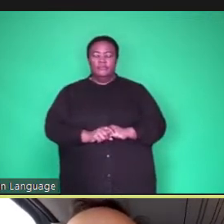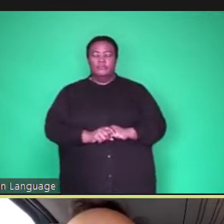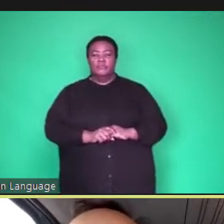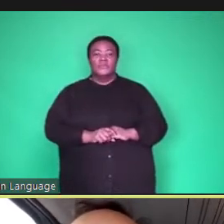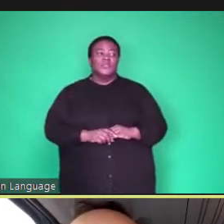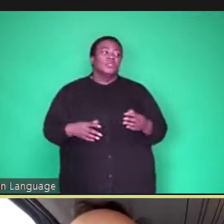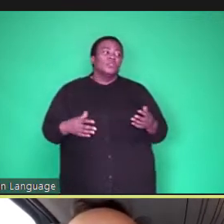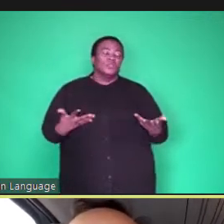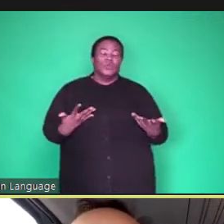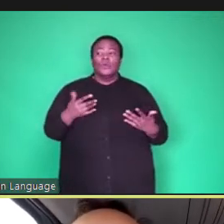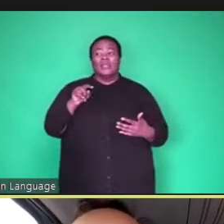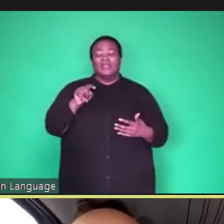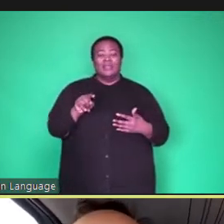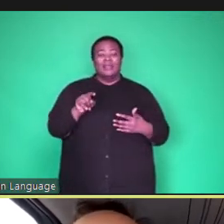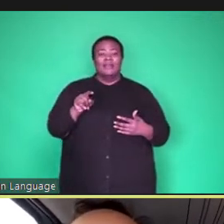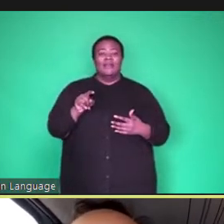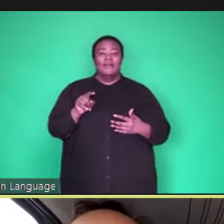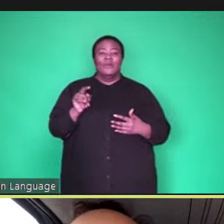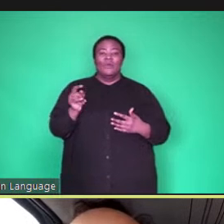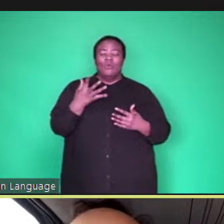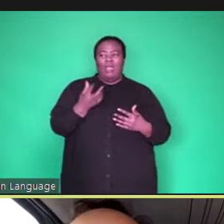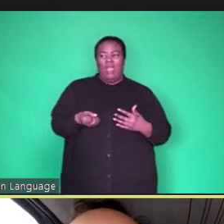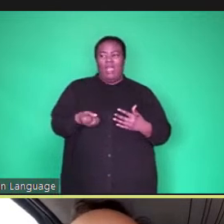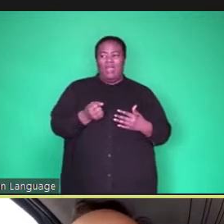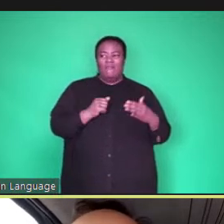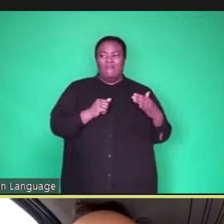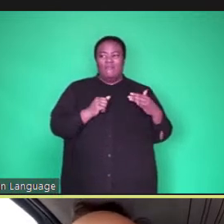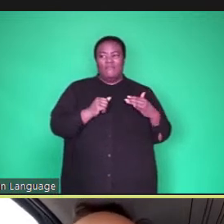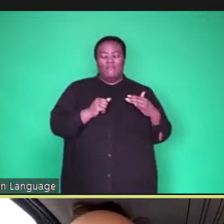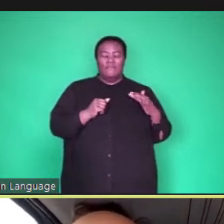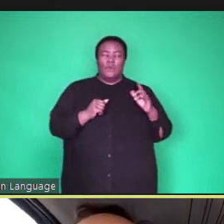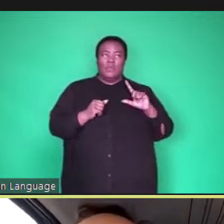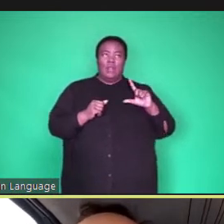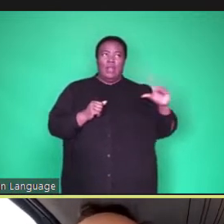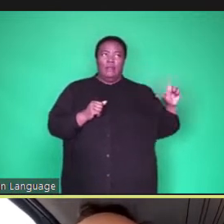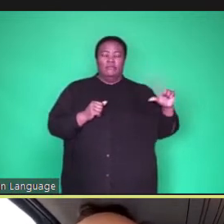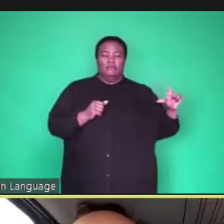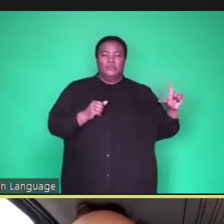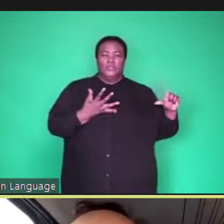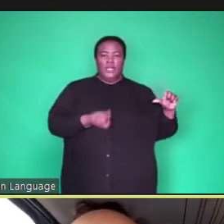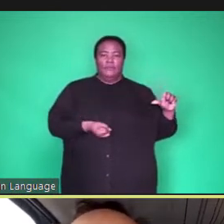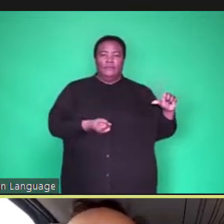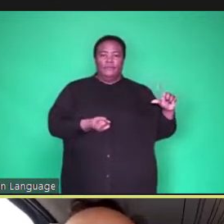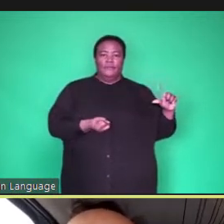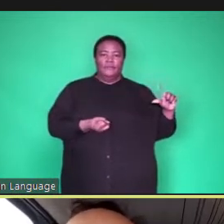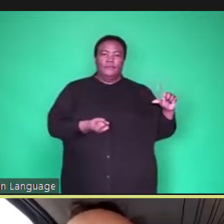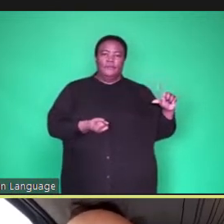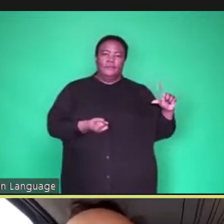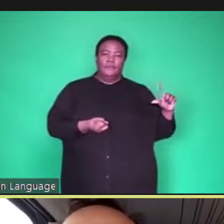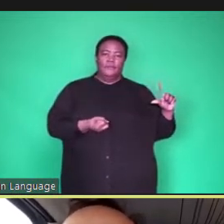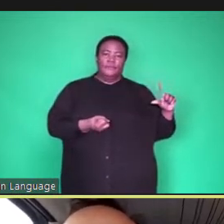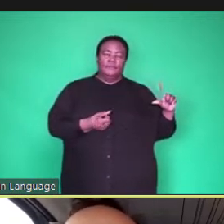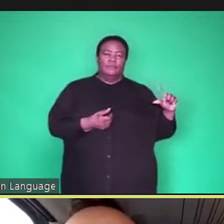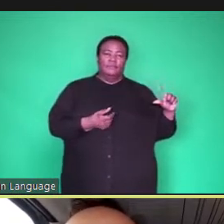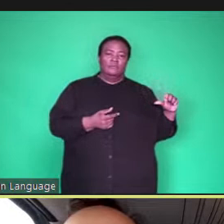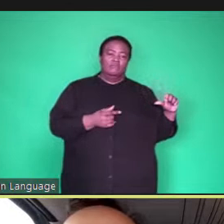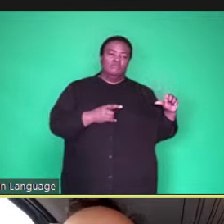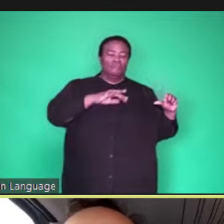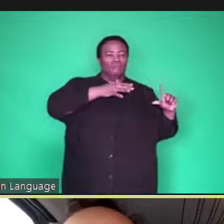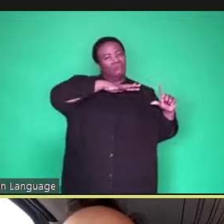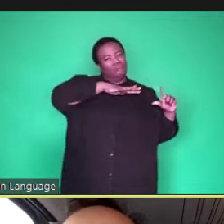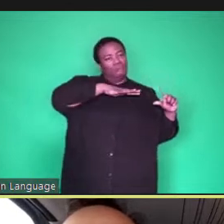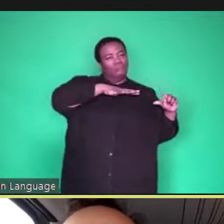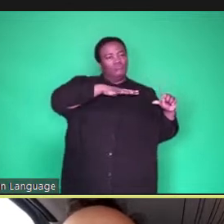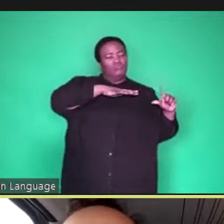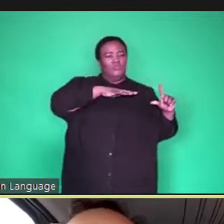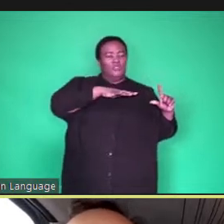So here we have on the left-hand side the estimated net